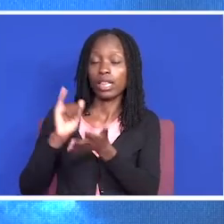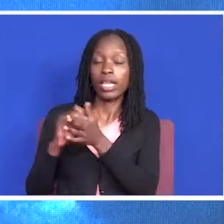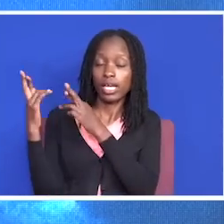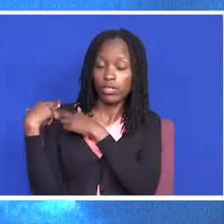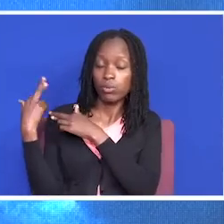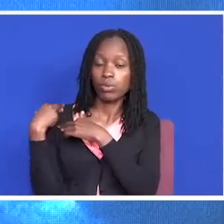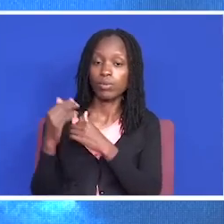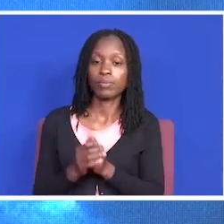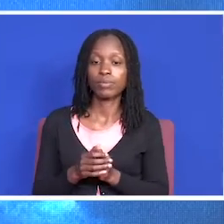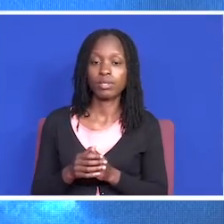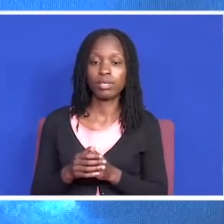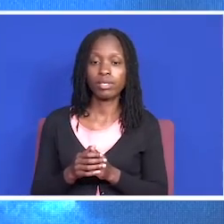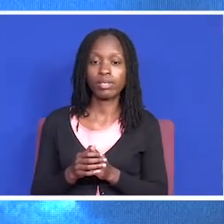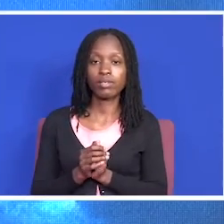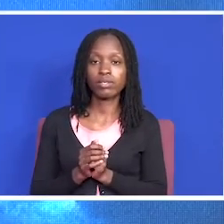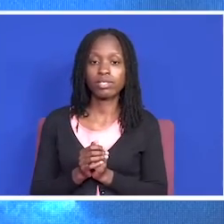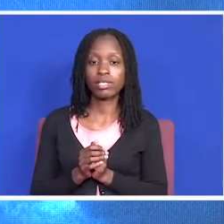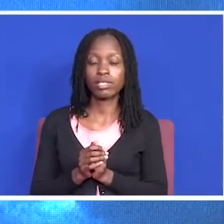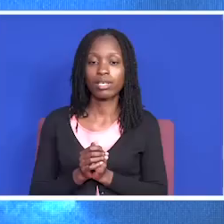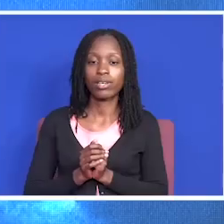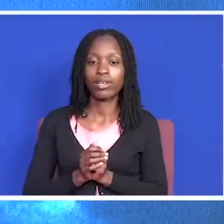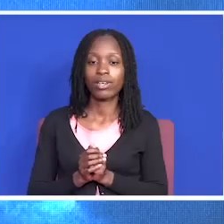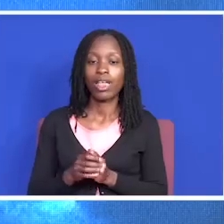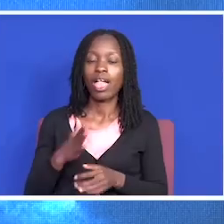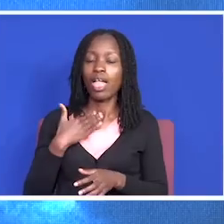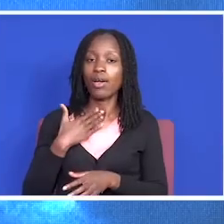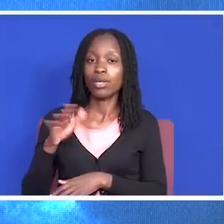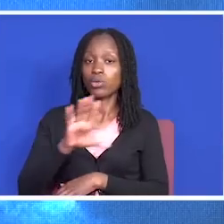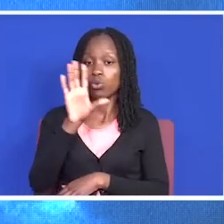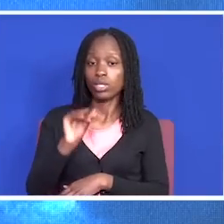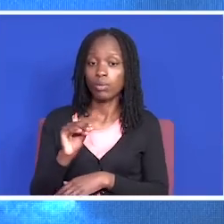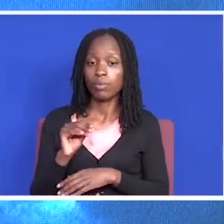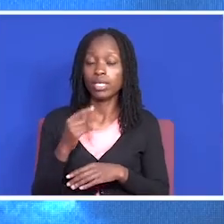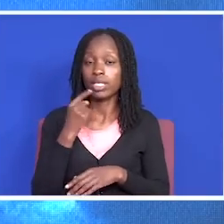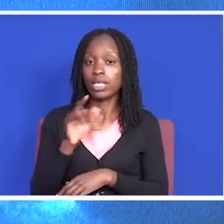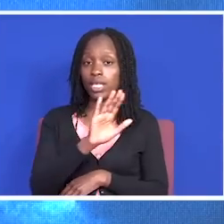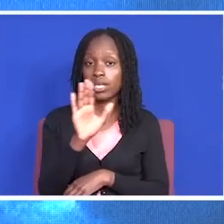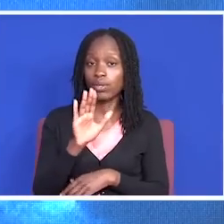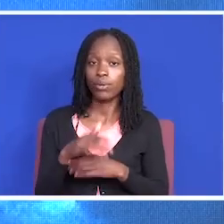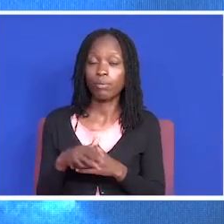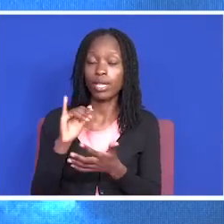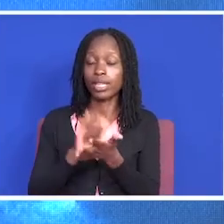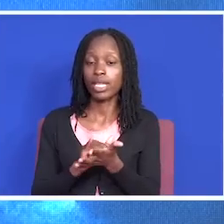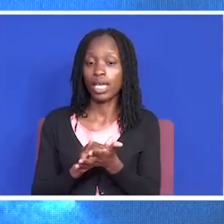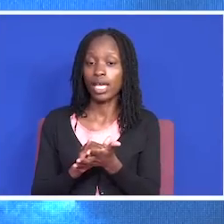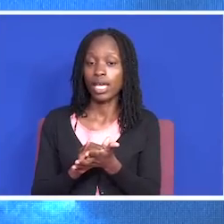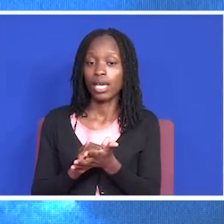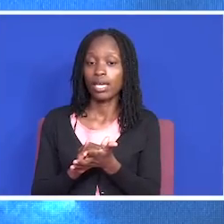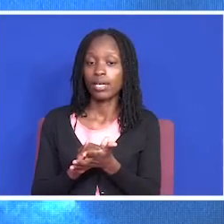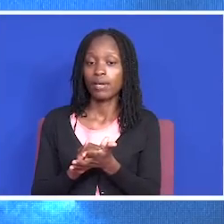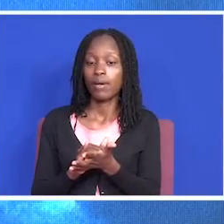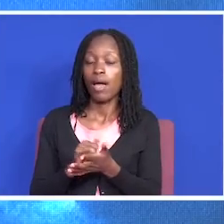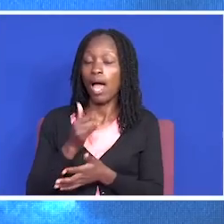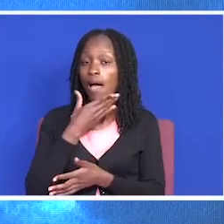As I go towards finishing, I want to summarize by telling you that the father is